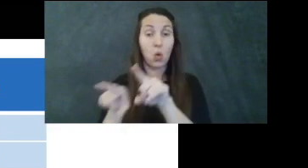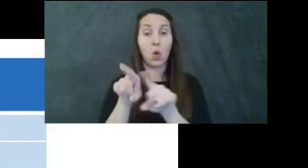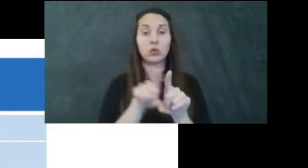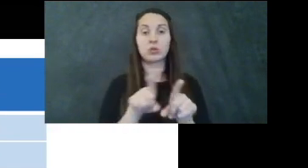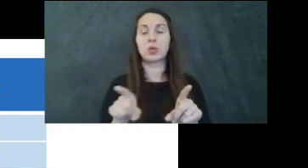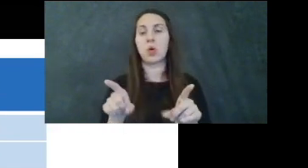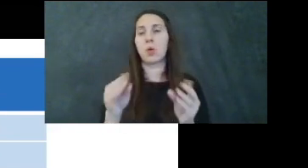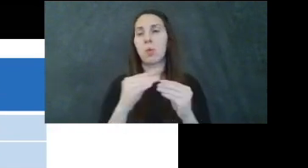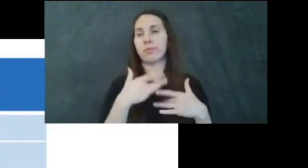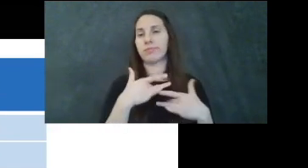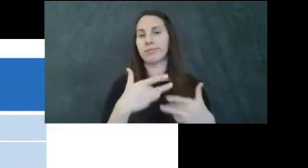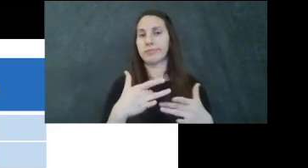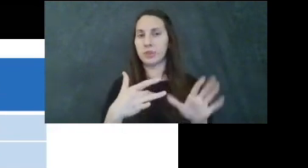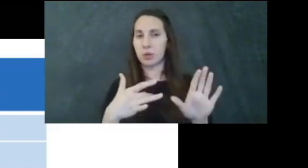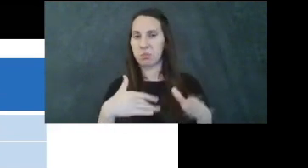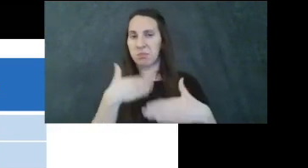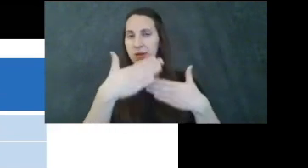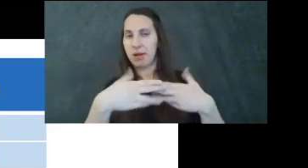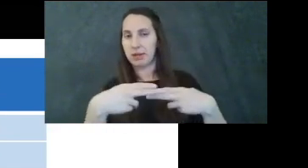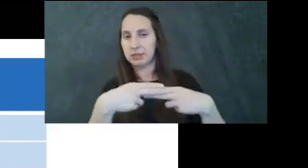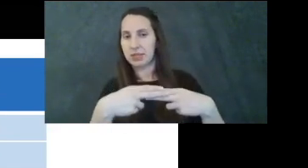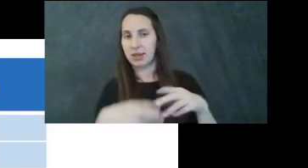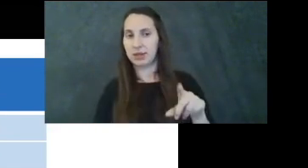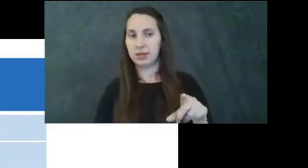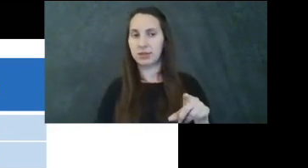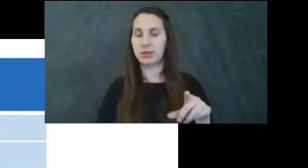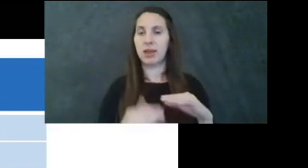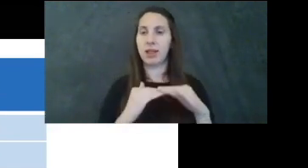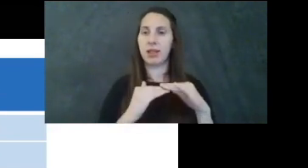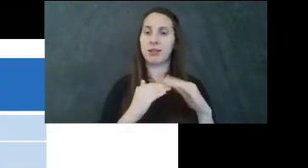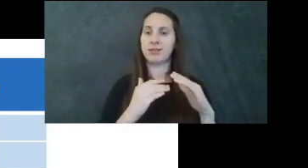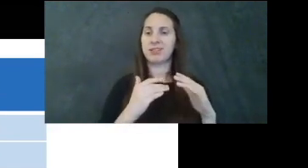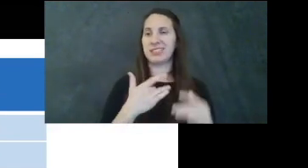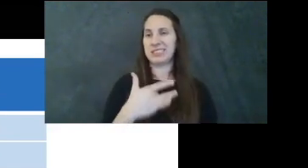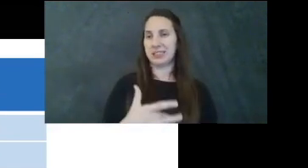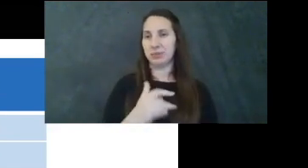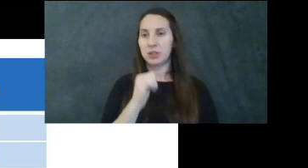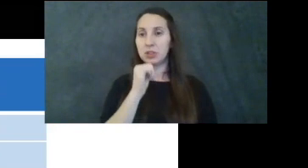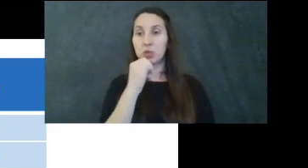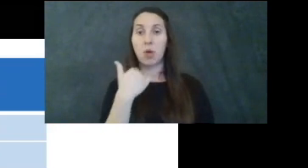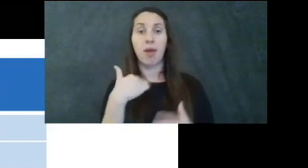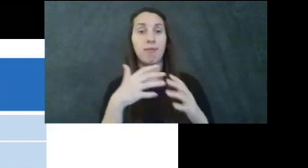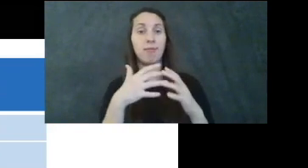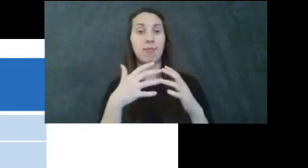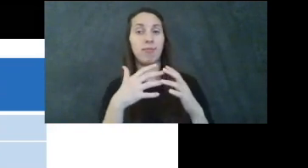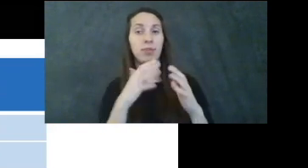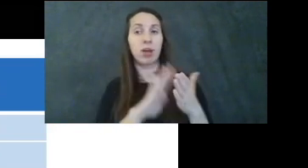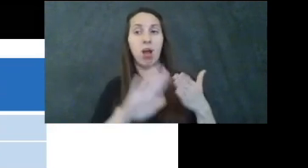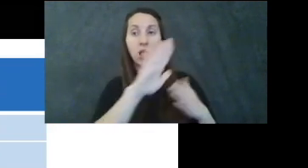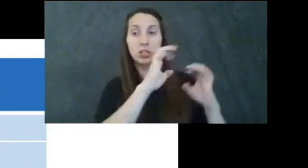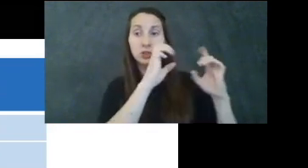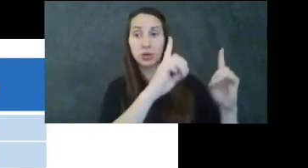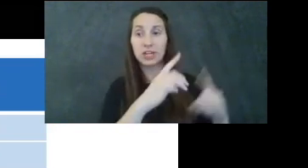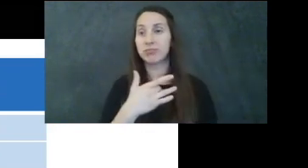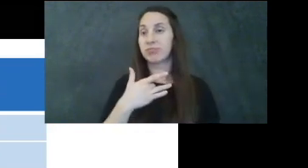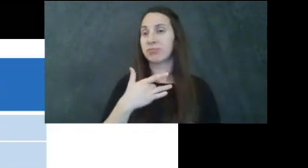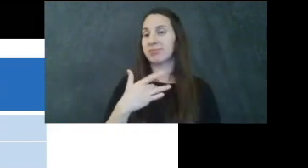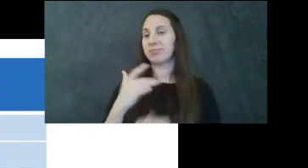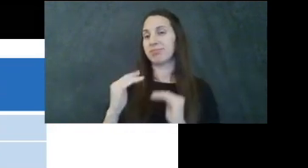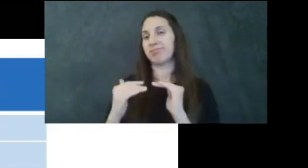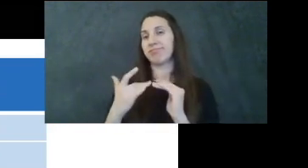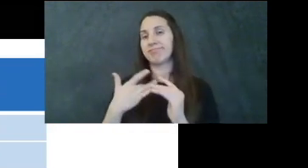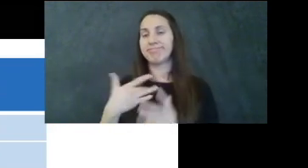we look at the next slide, are less likely to have a college education and less likely to have a job. And we can turn to